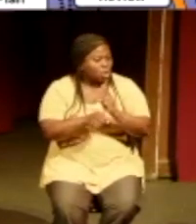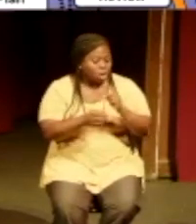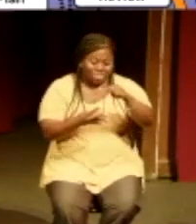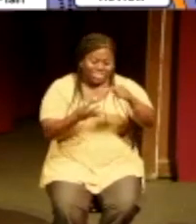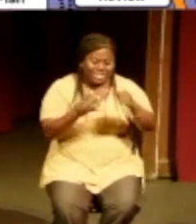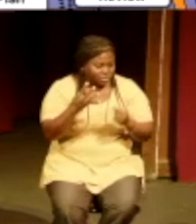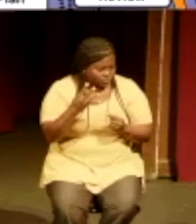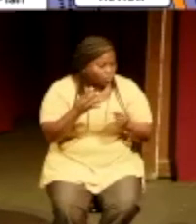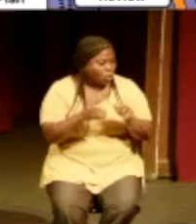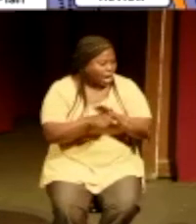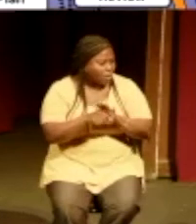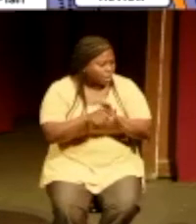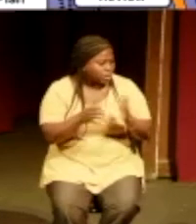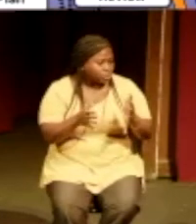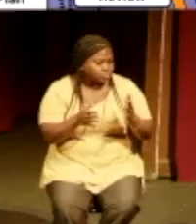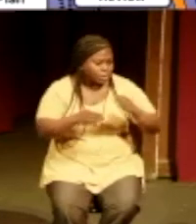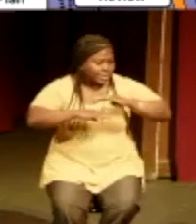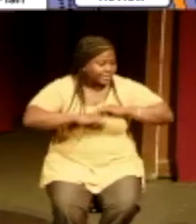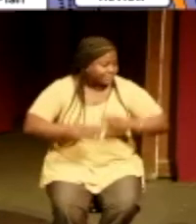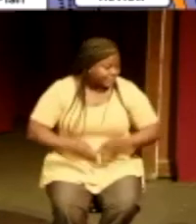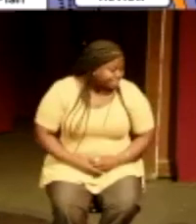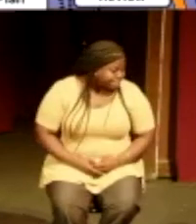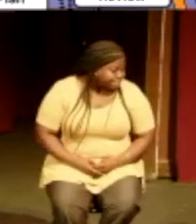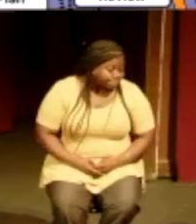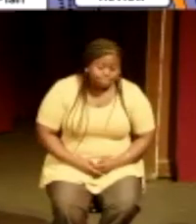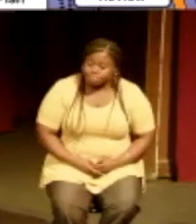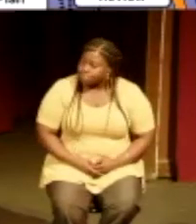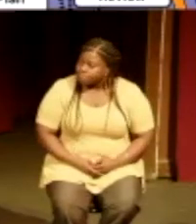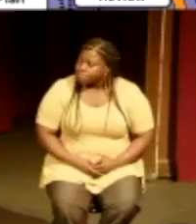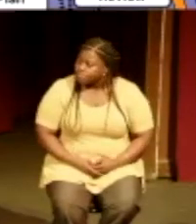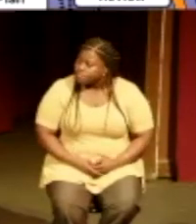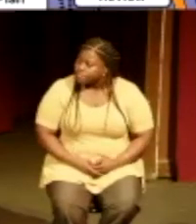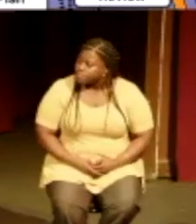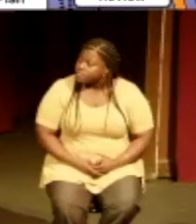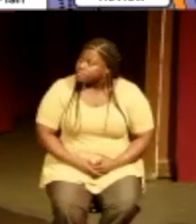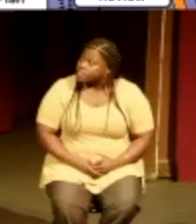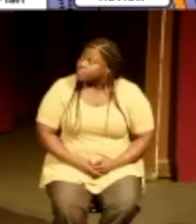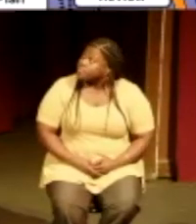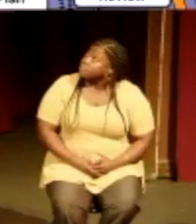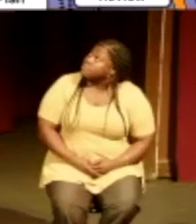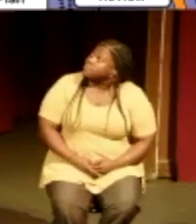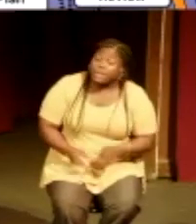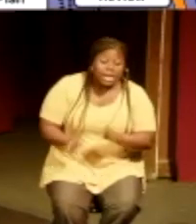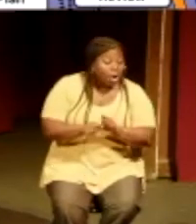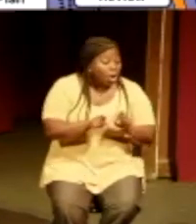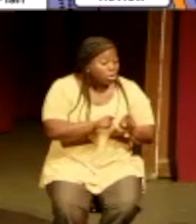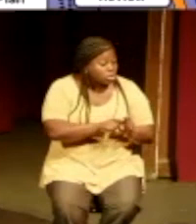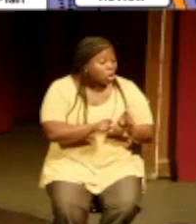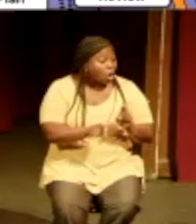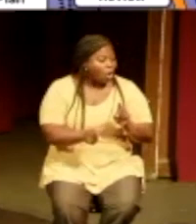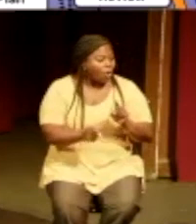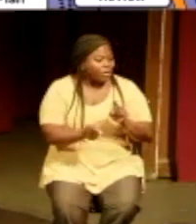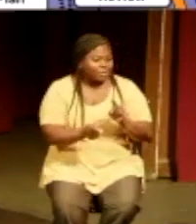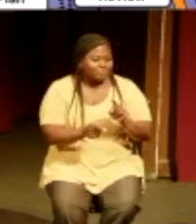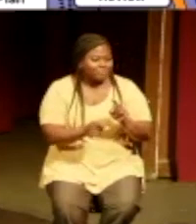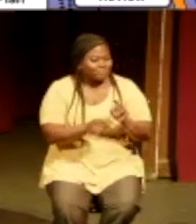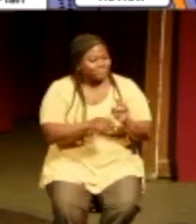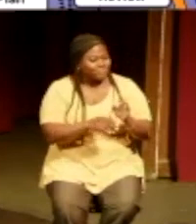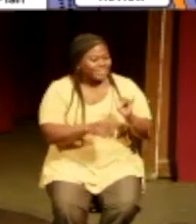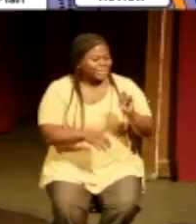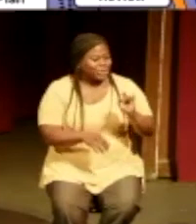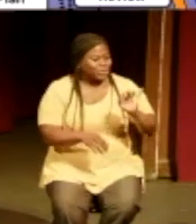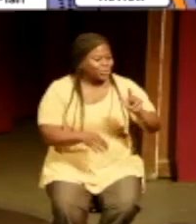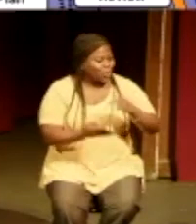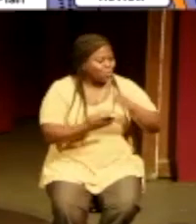our master plan. It's also the basis for our institutional program review, how we allocate resources, and how we implement